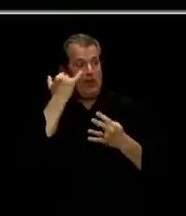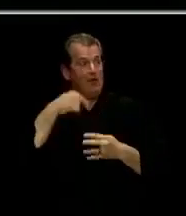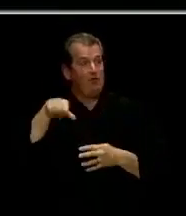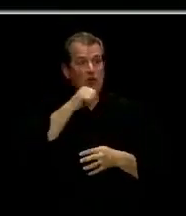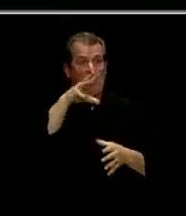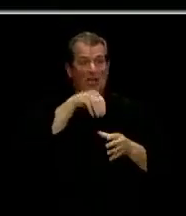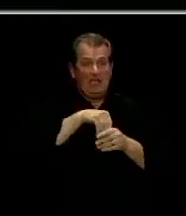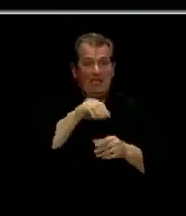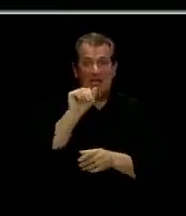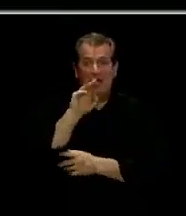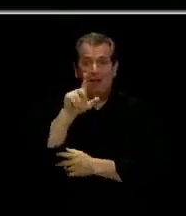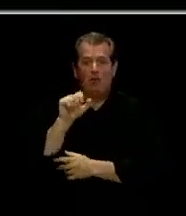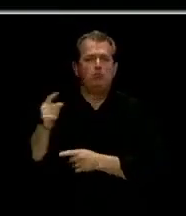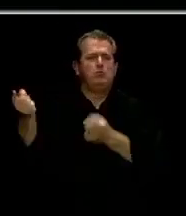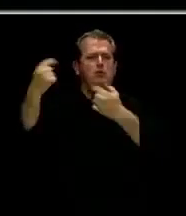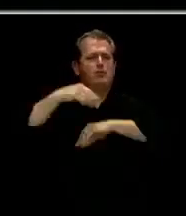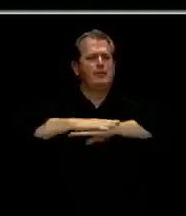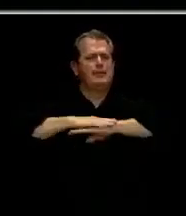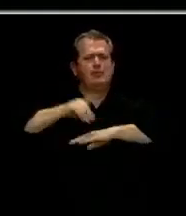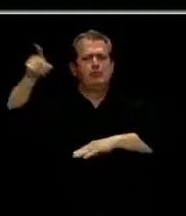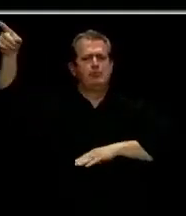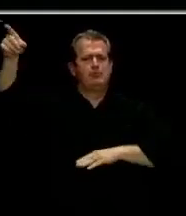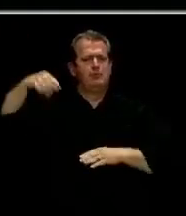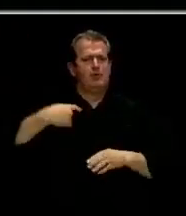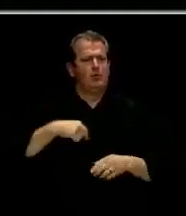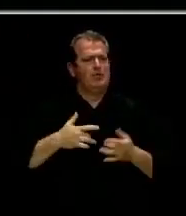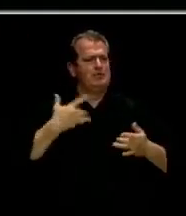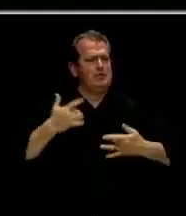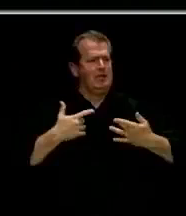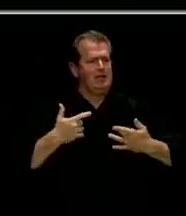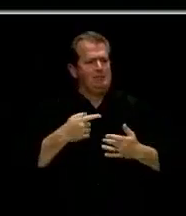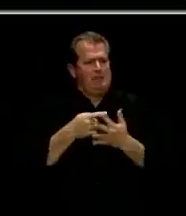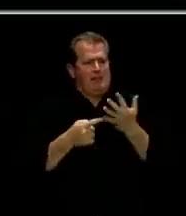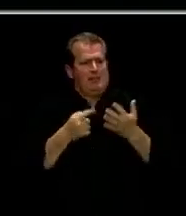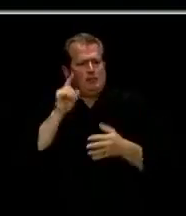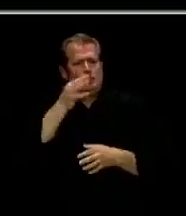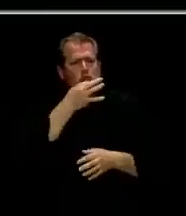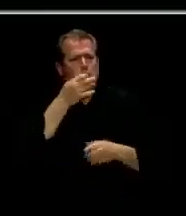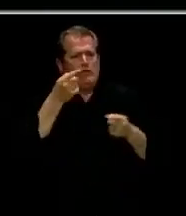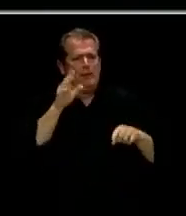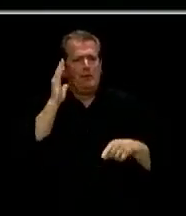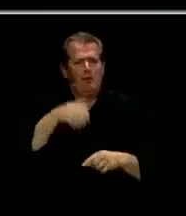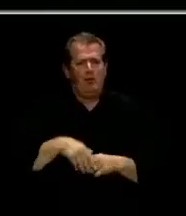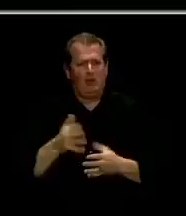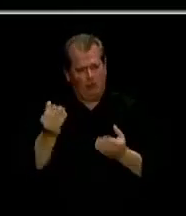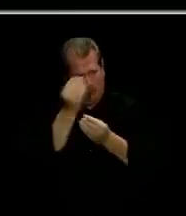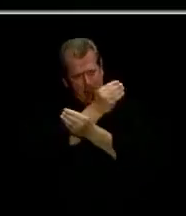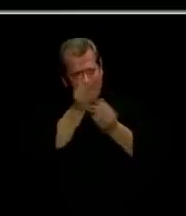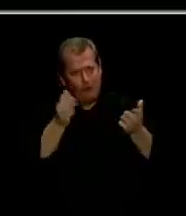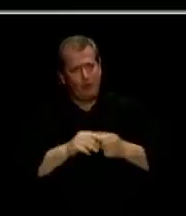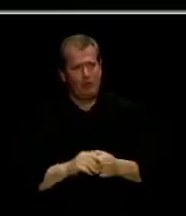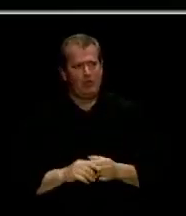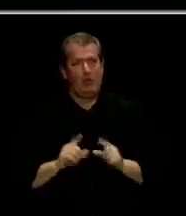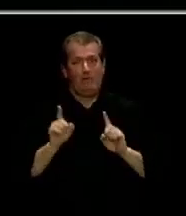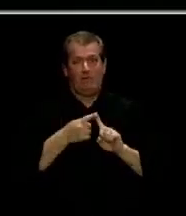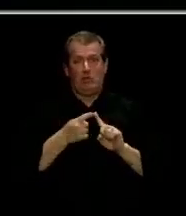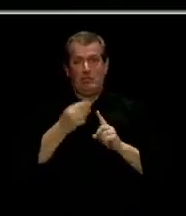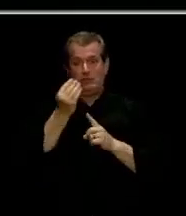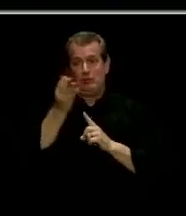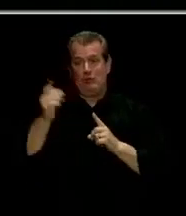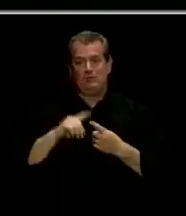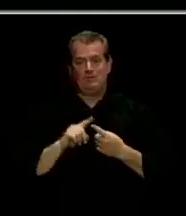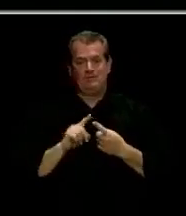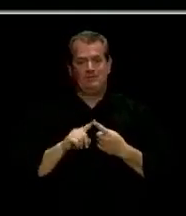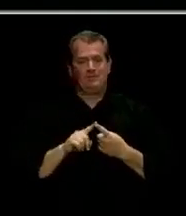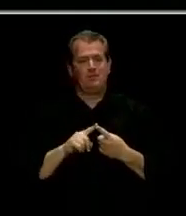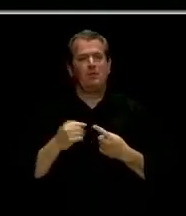you enroll. We got some exciting things coming up on the pipeline. I want to share those with you. First of all is that we